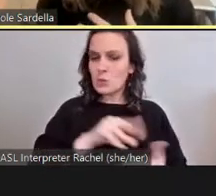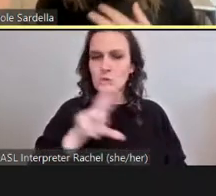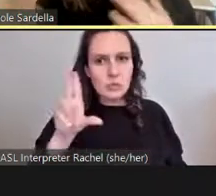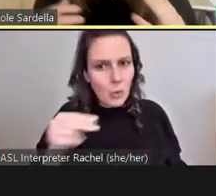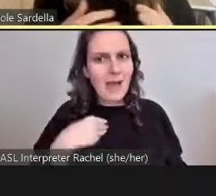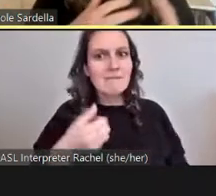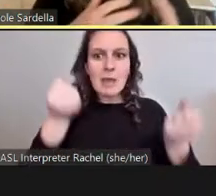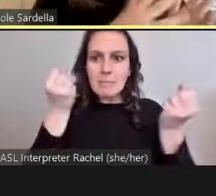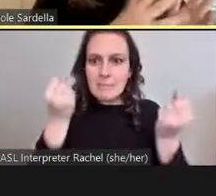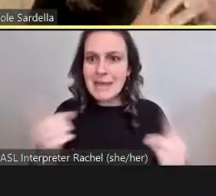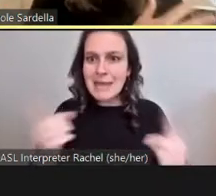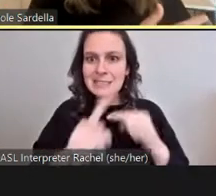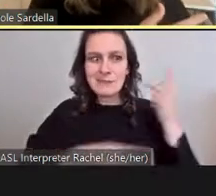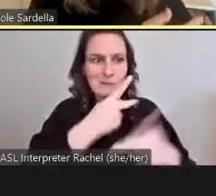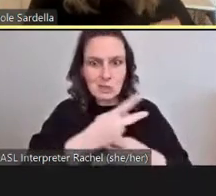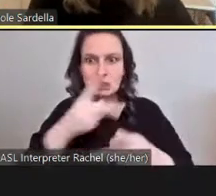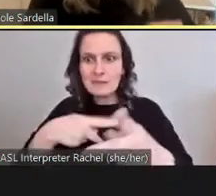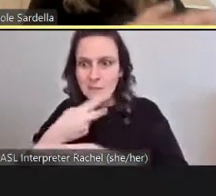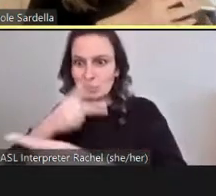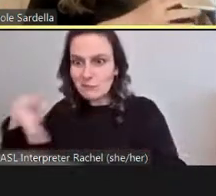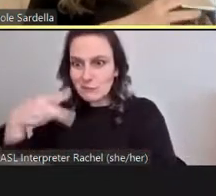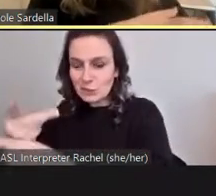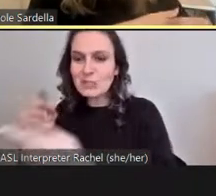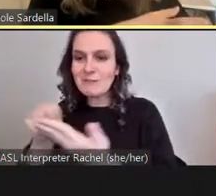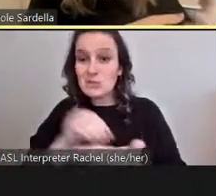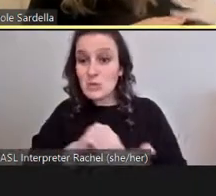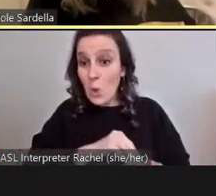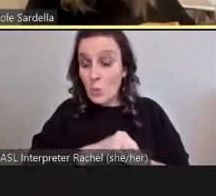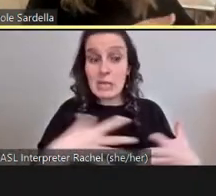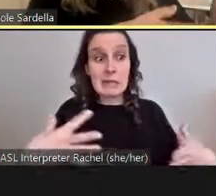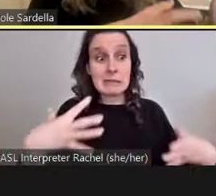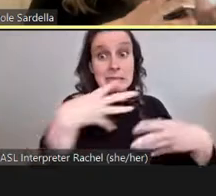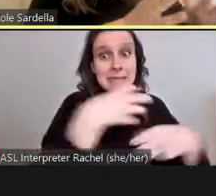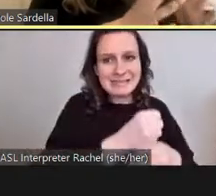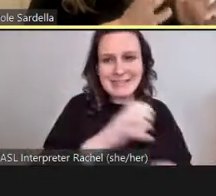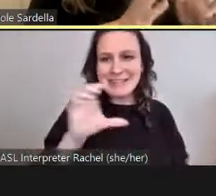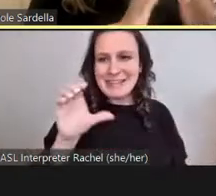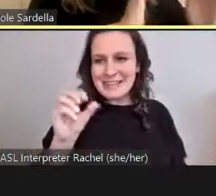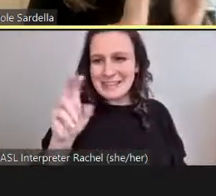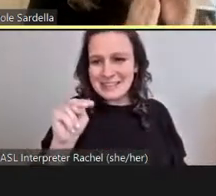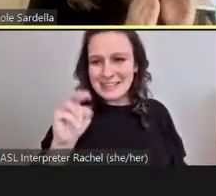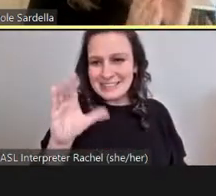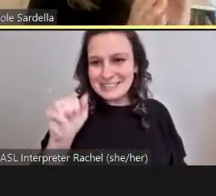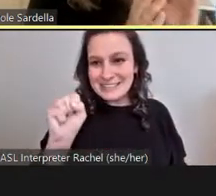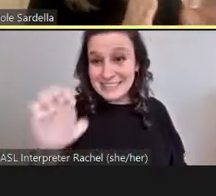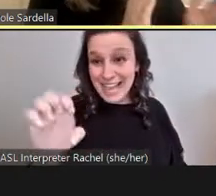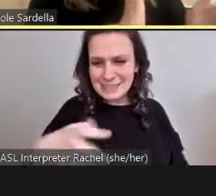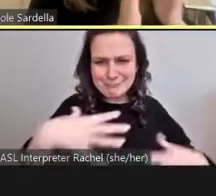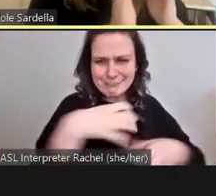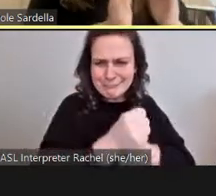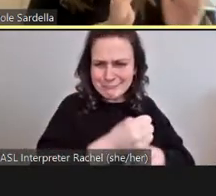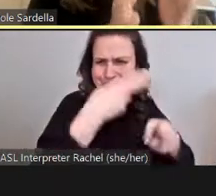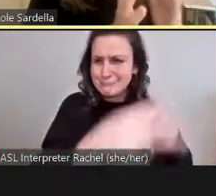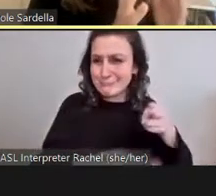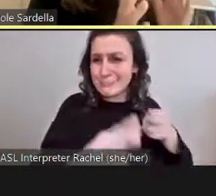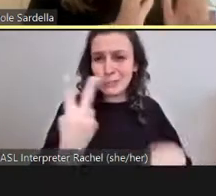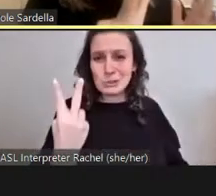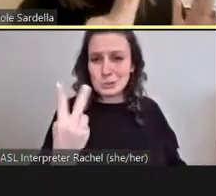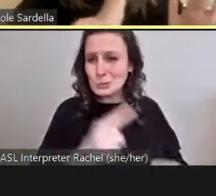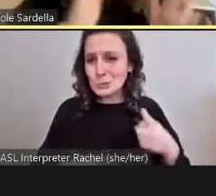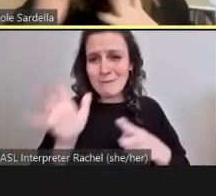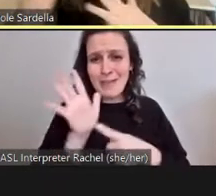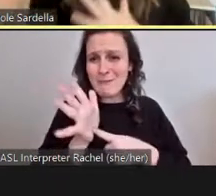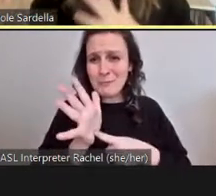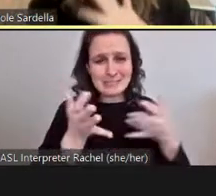multiple versions of notes. The concise notes, I would say, that are maybe 2 to 5